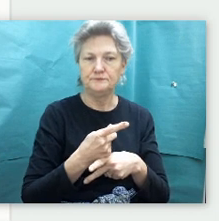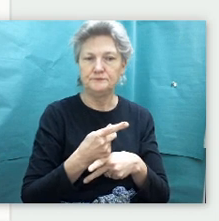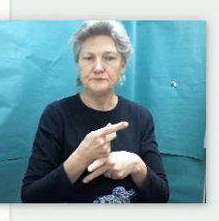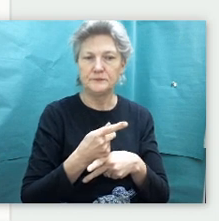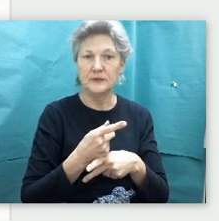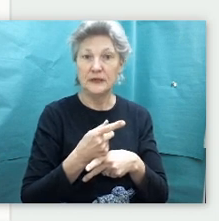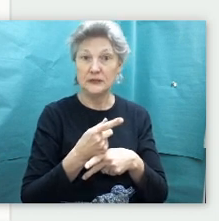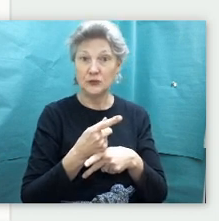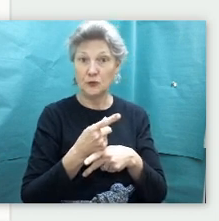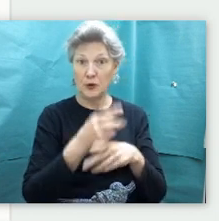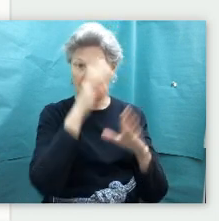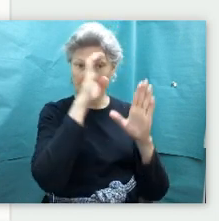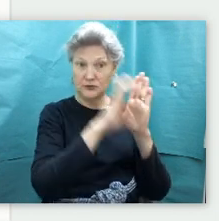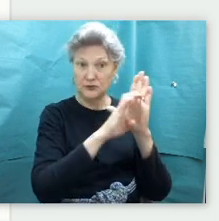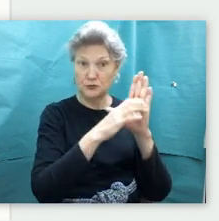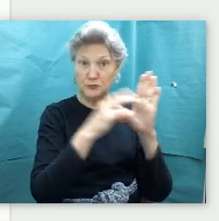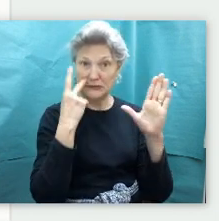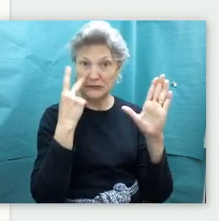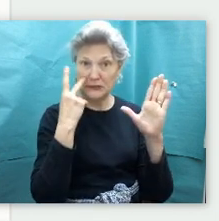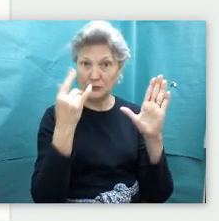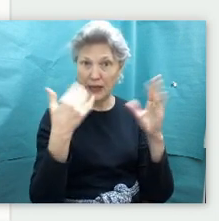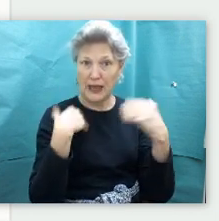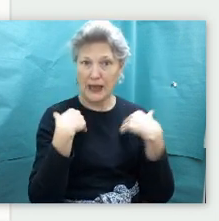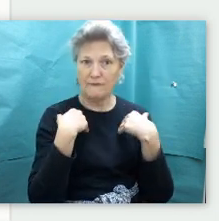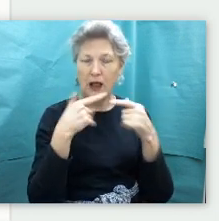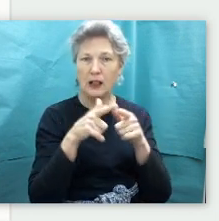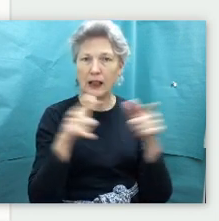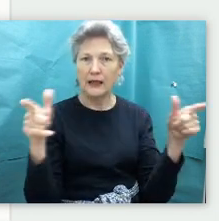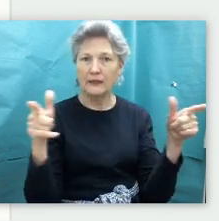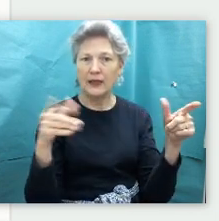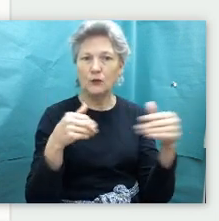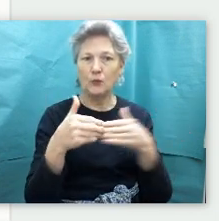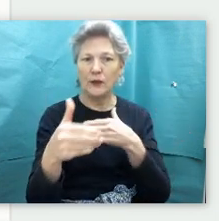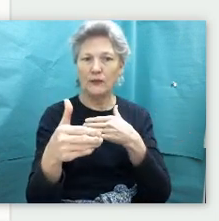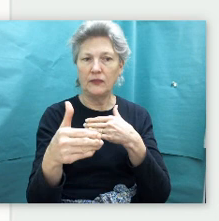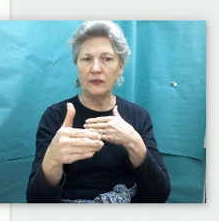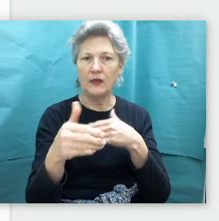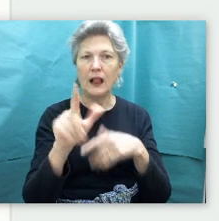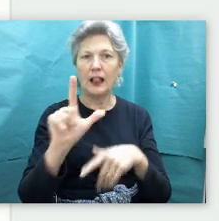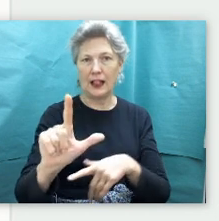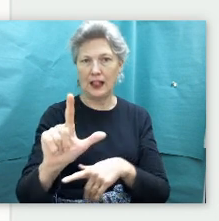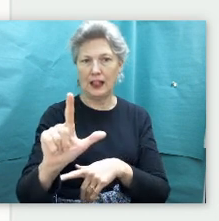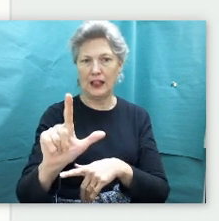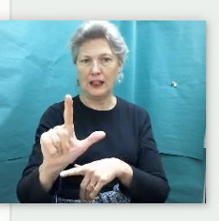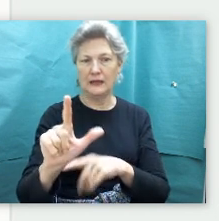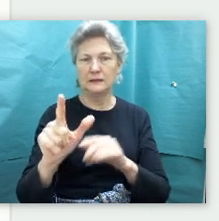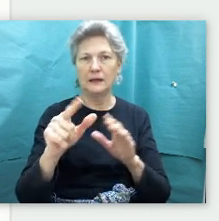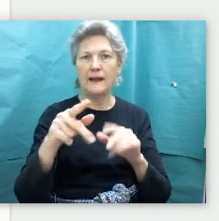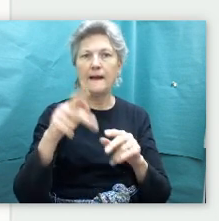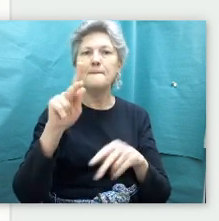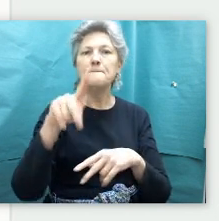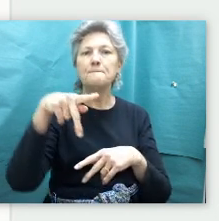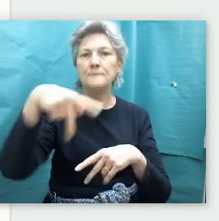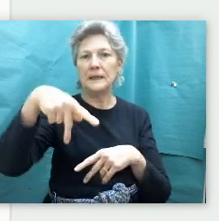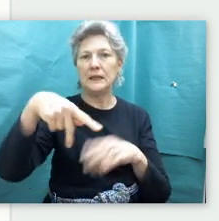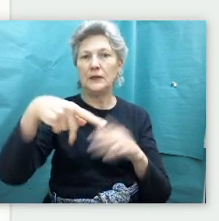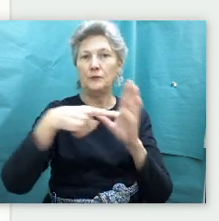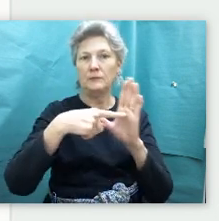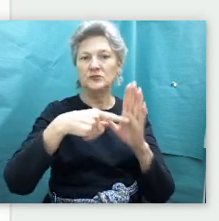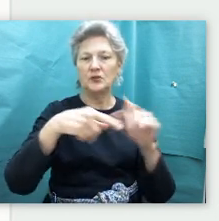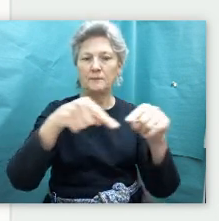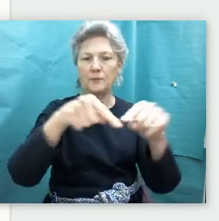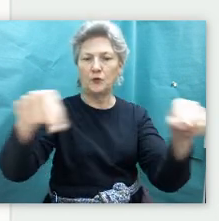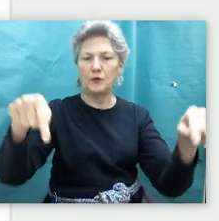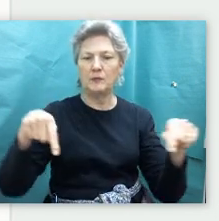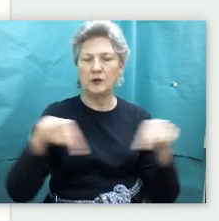So in our visual here, we see that we have length and width, and the P is perimeter, and the L